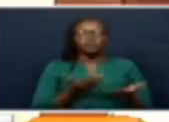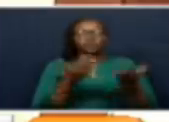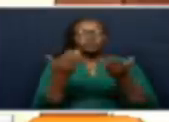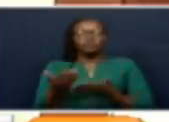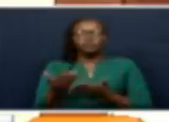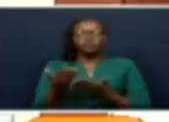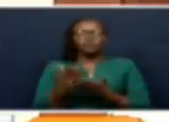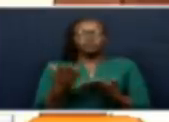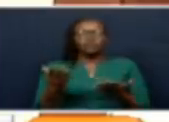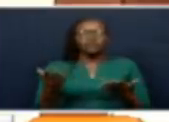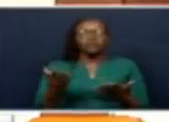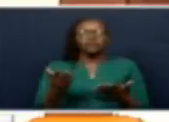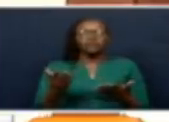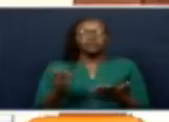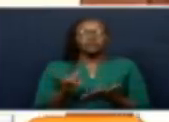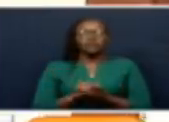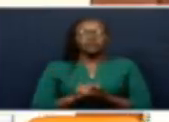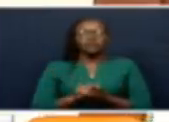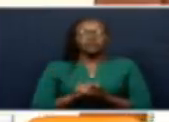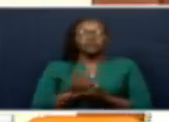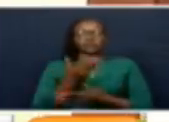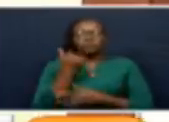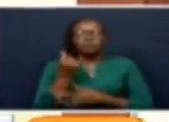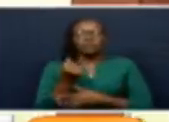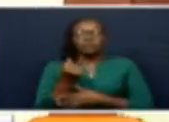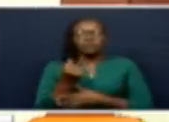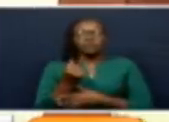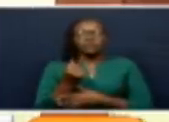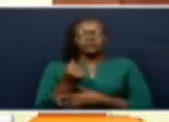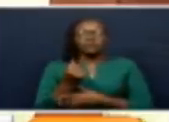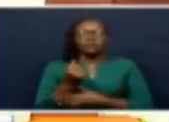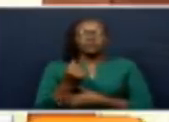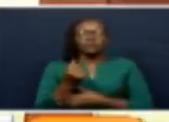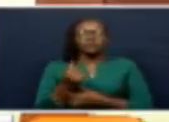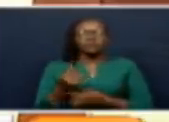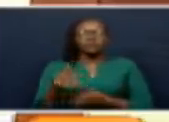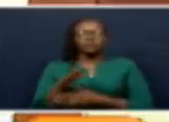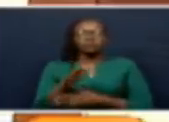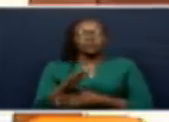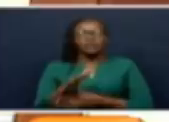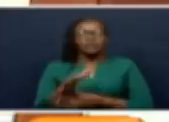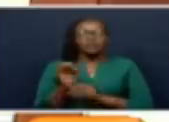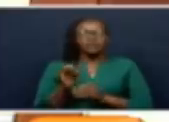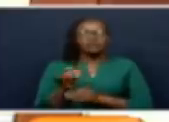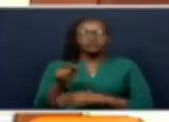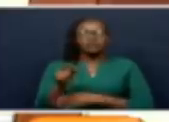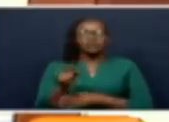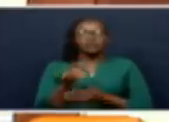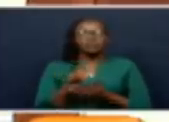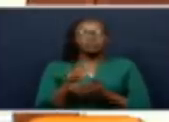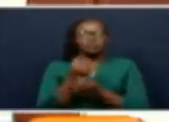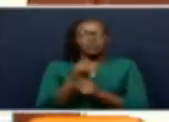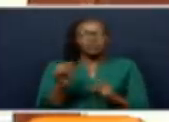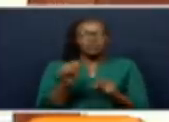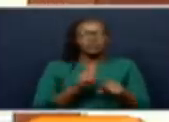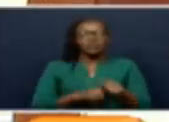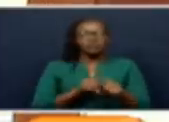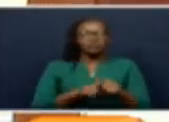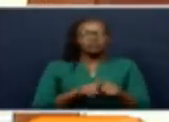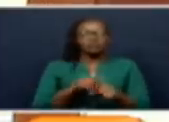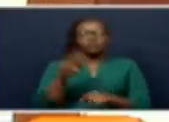president. And that is why I told you, President Uhuru would have been a president during Michuki's